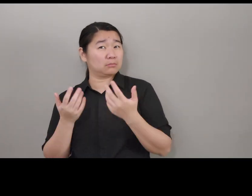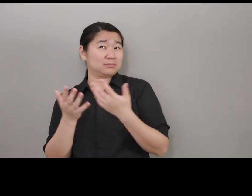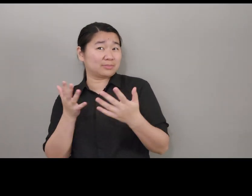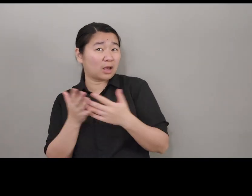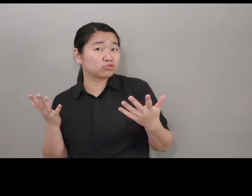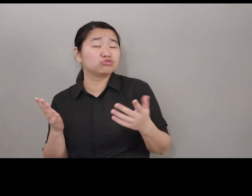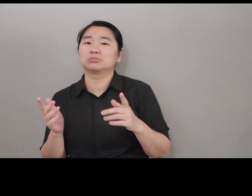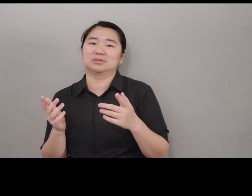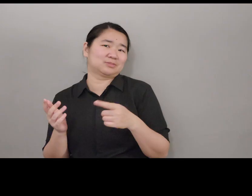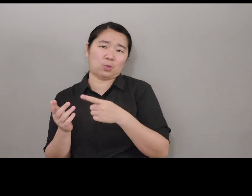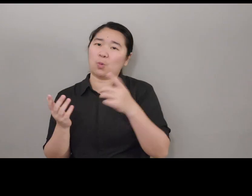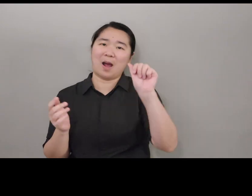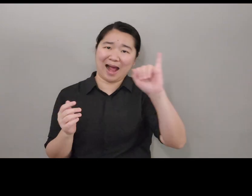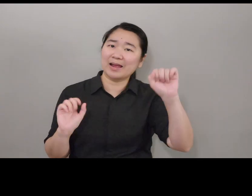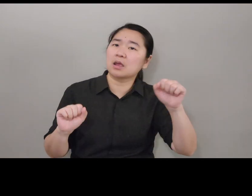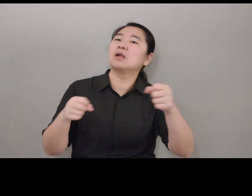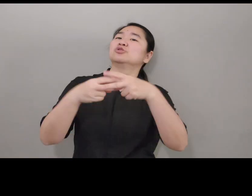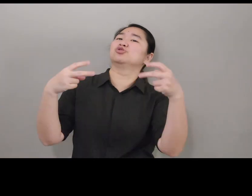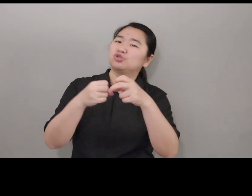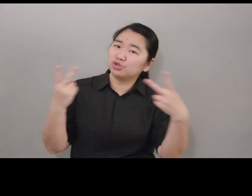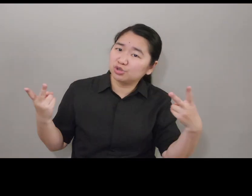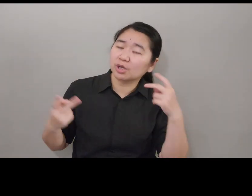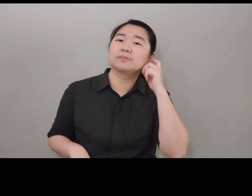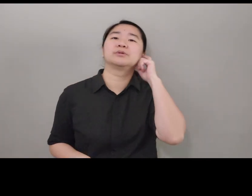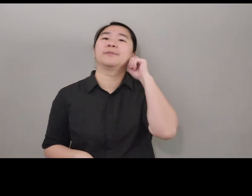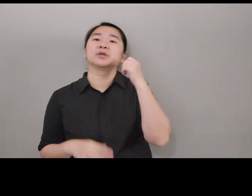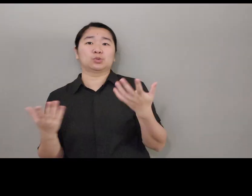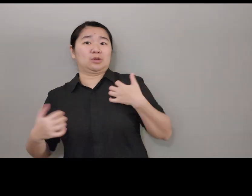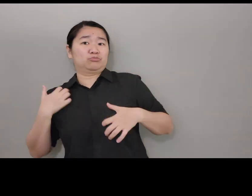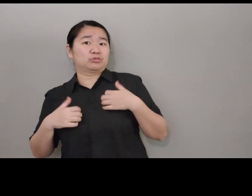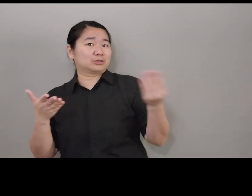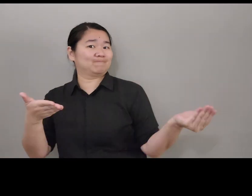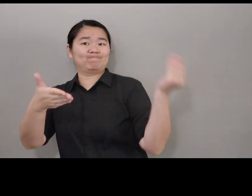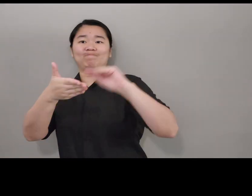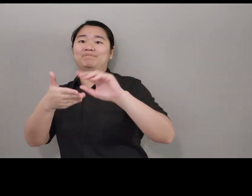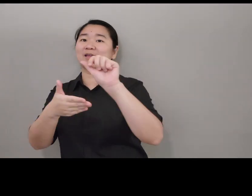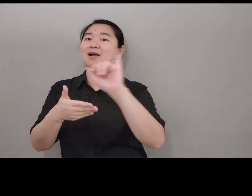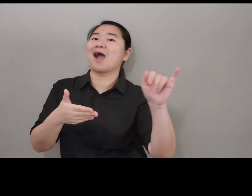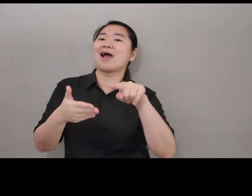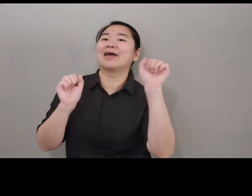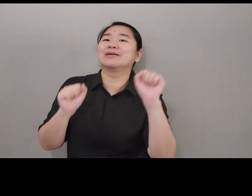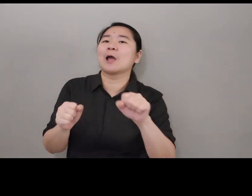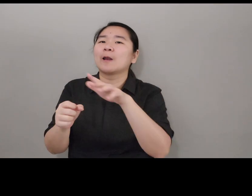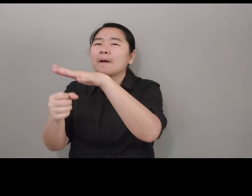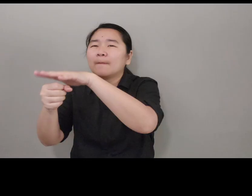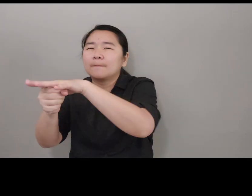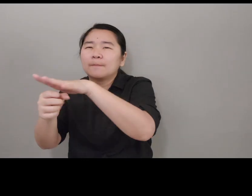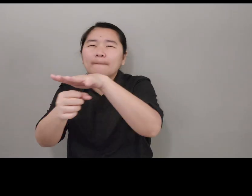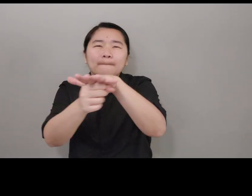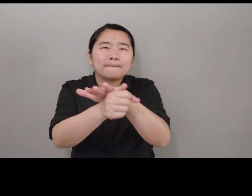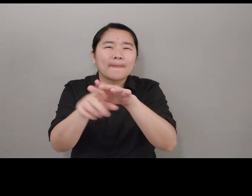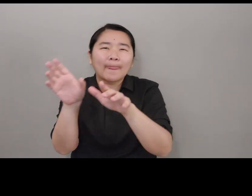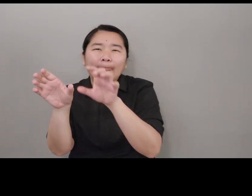where it becomes interesting to use AI for certain areas, but my personal opinion is